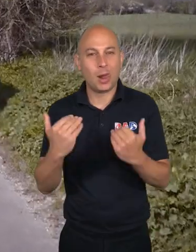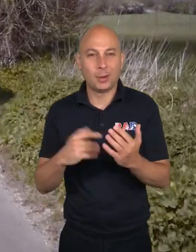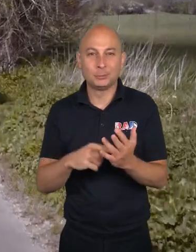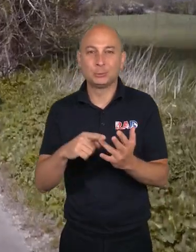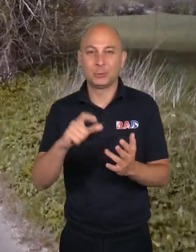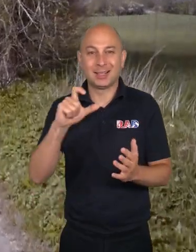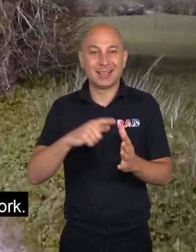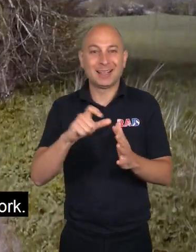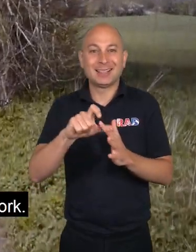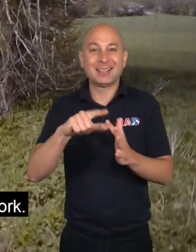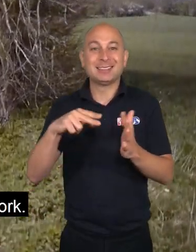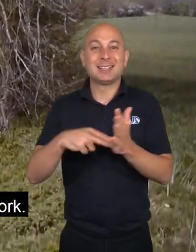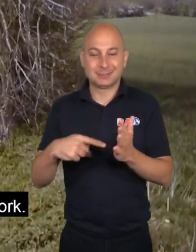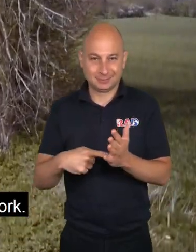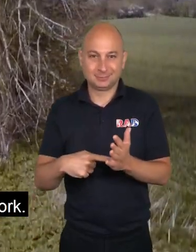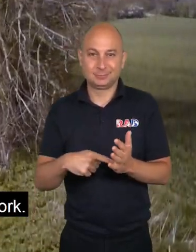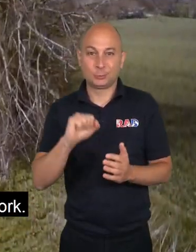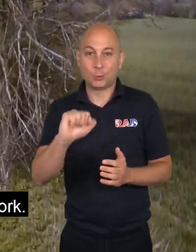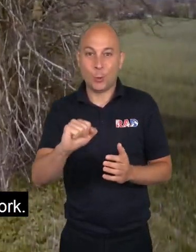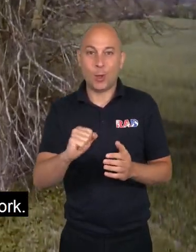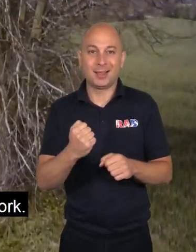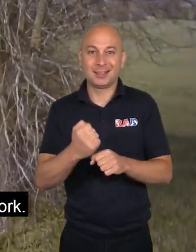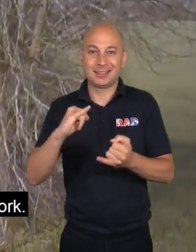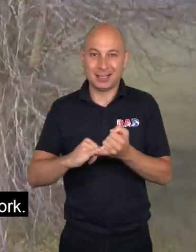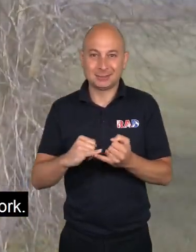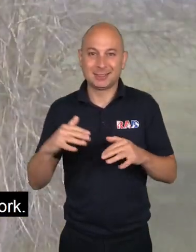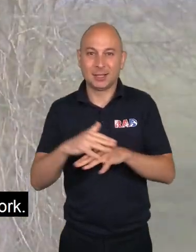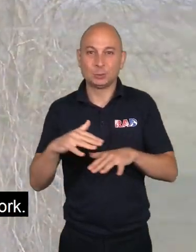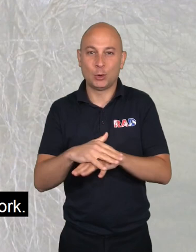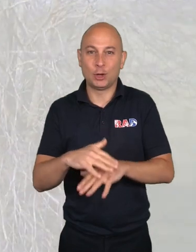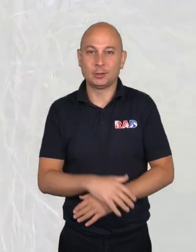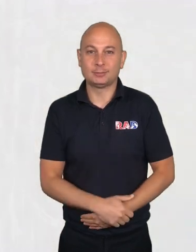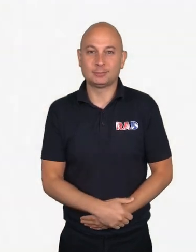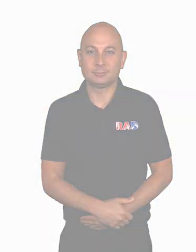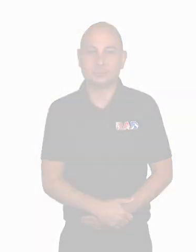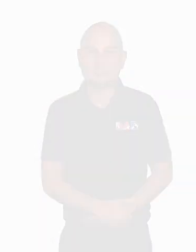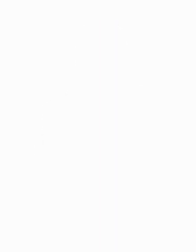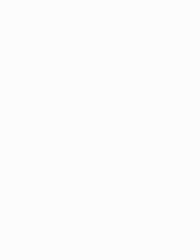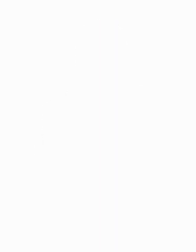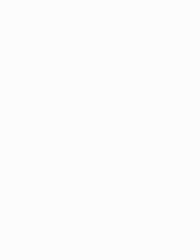Welcome to Cadent, your gas network.